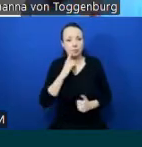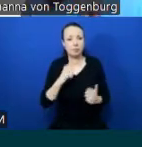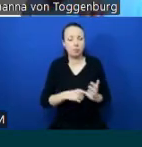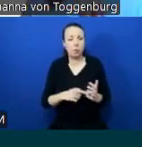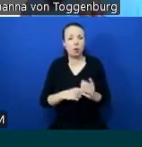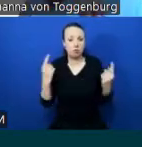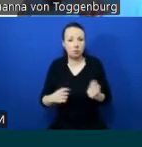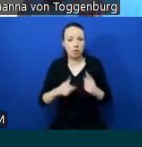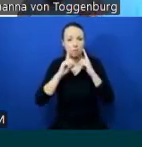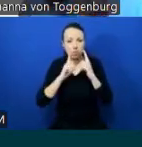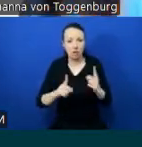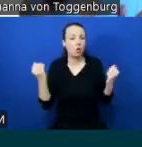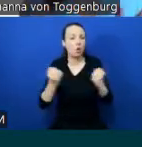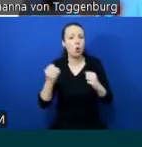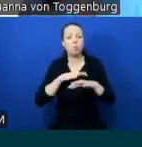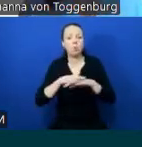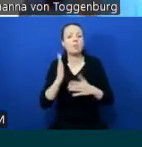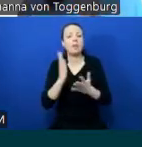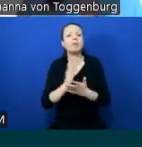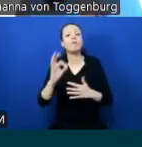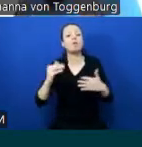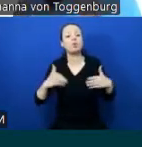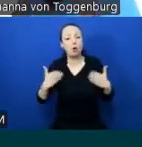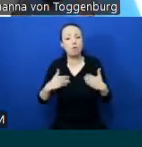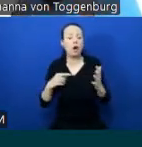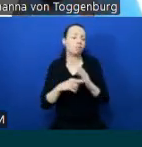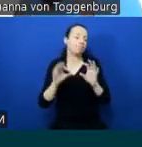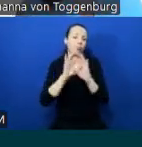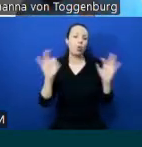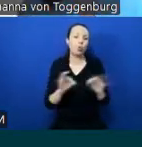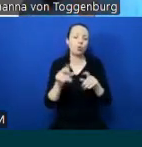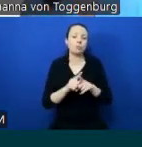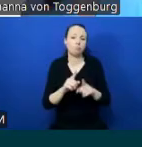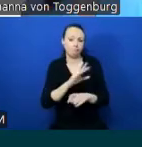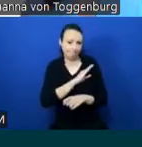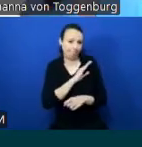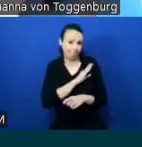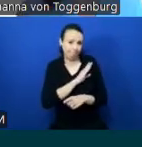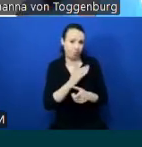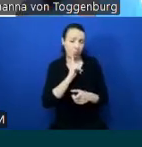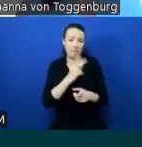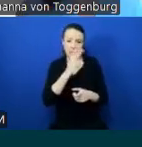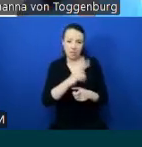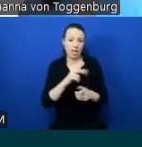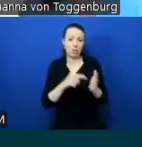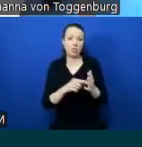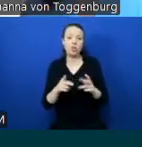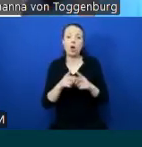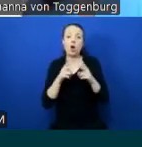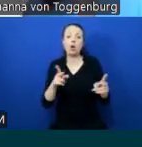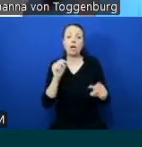health, it affects mortality. Actually increased in the summers where we've suffered from heat waves